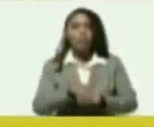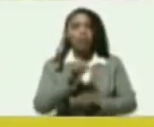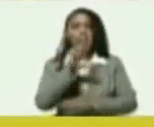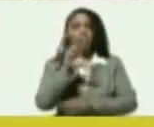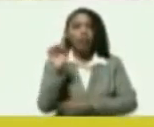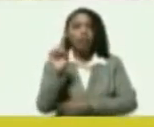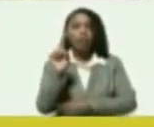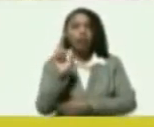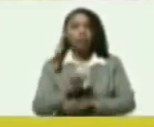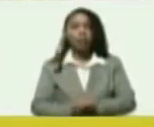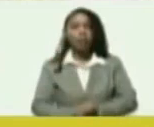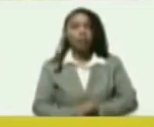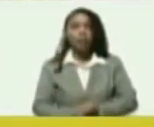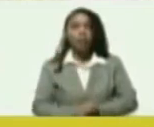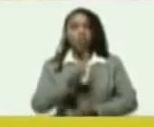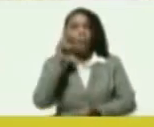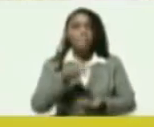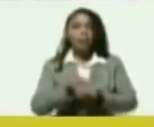Formula 2030.